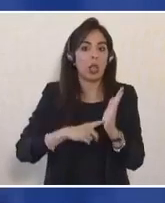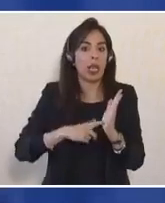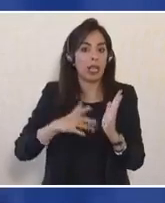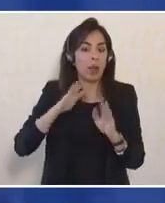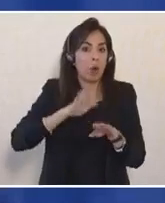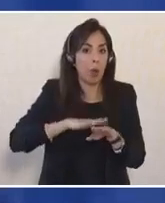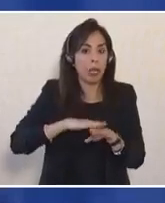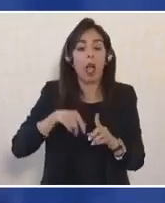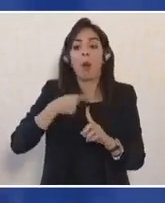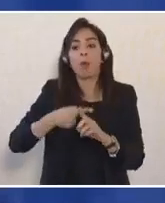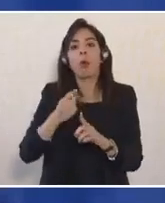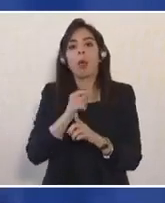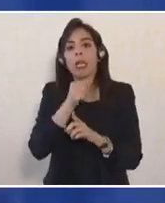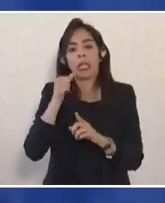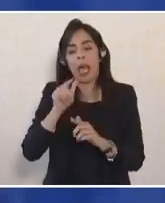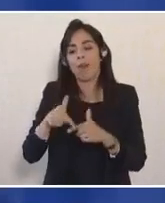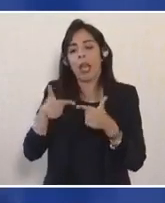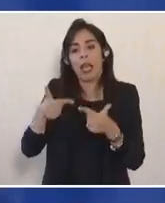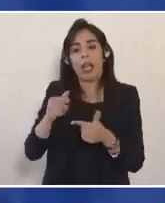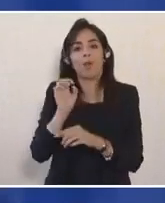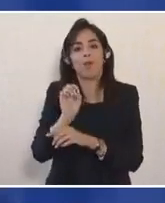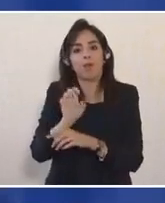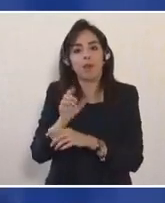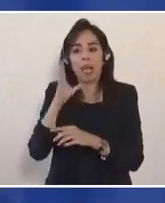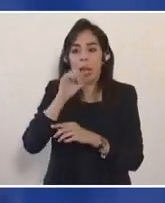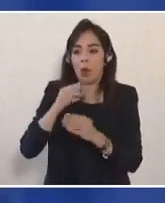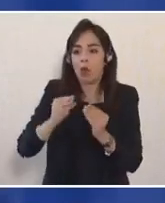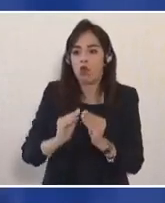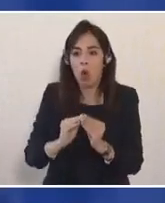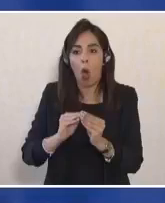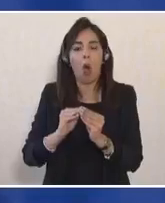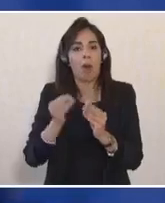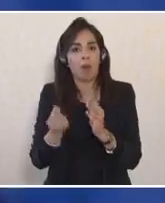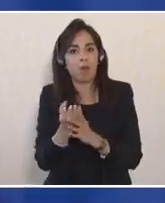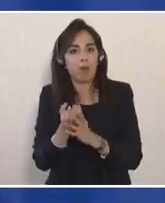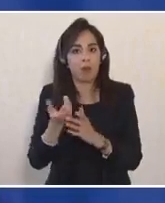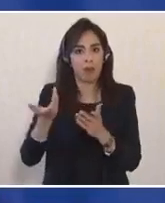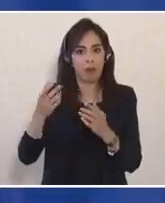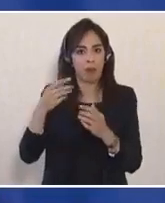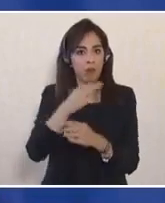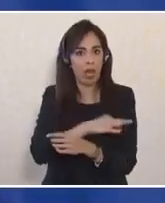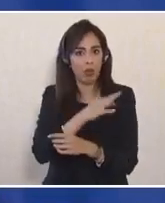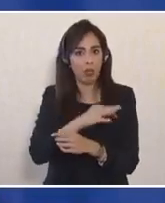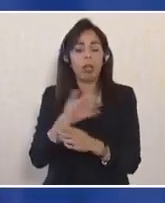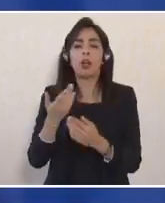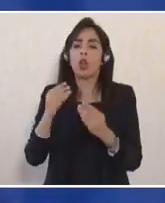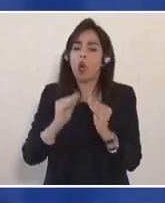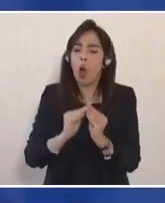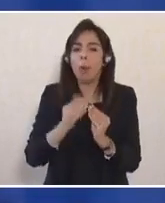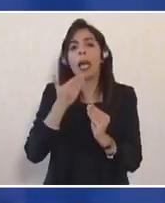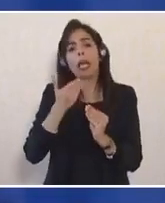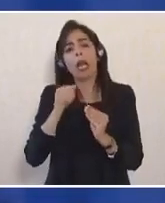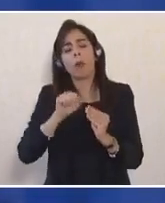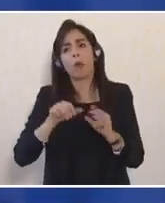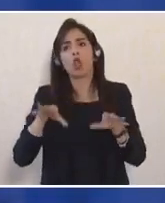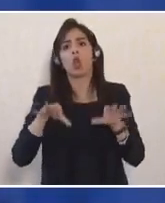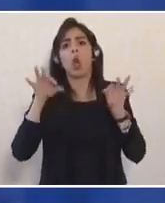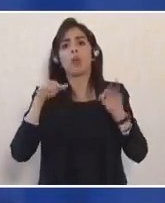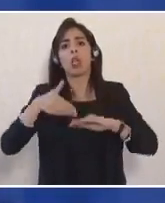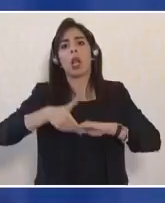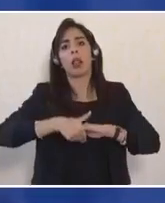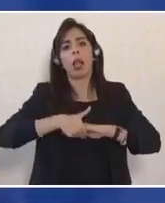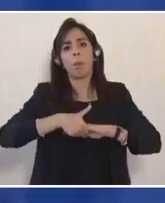real step forward that today the global community, that is the G20, acknowledged the